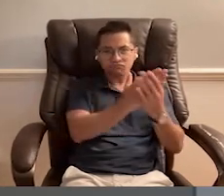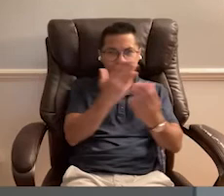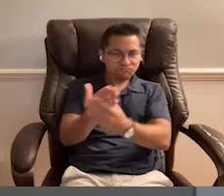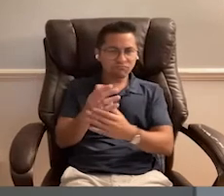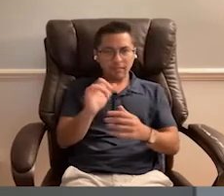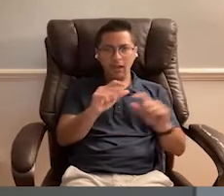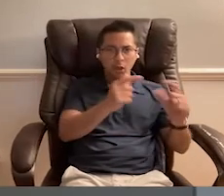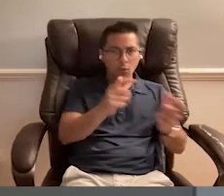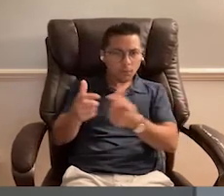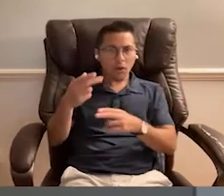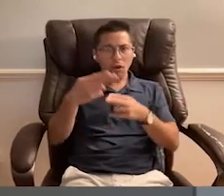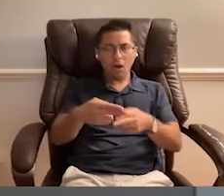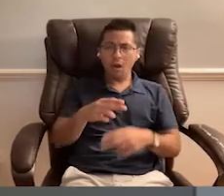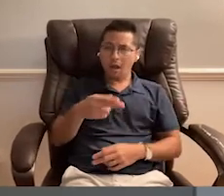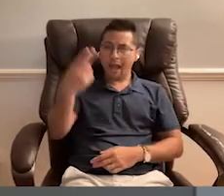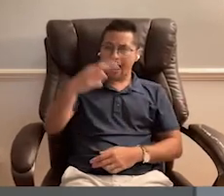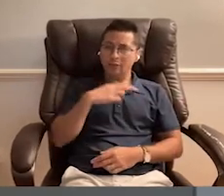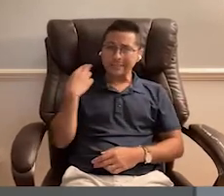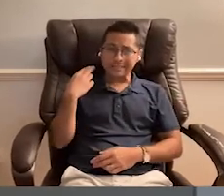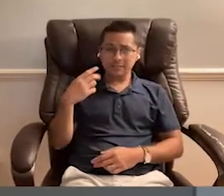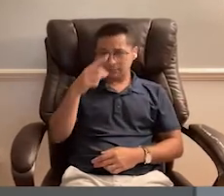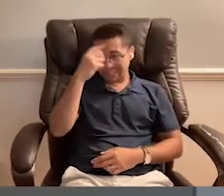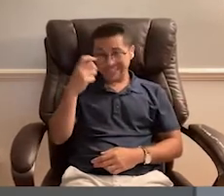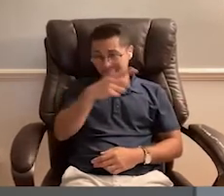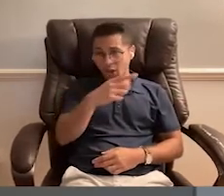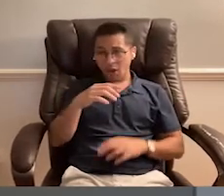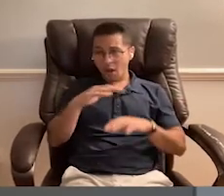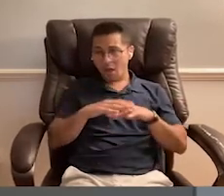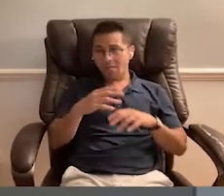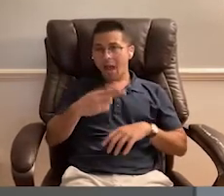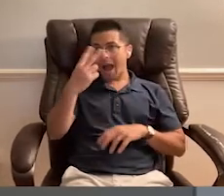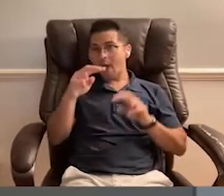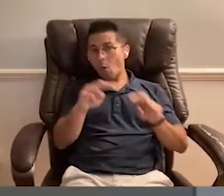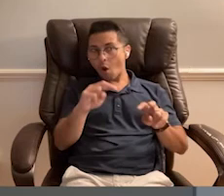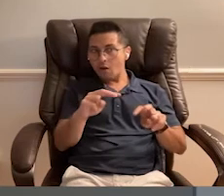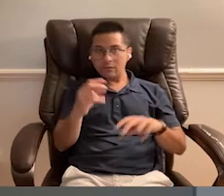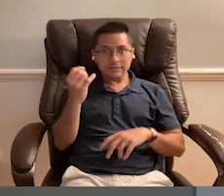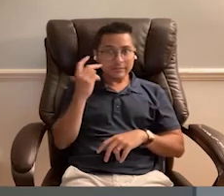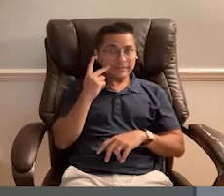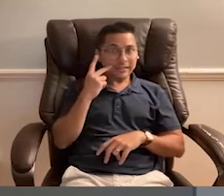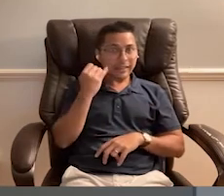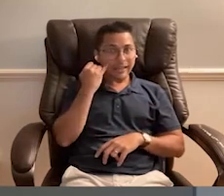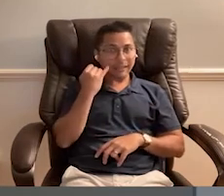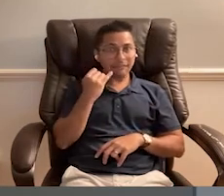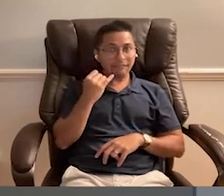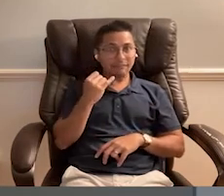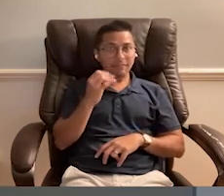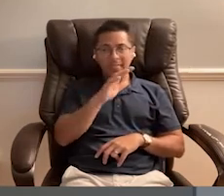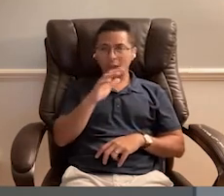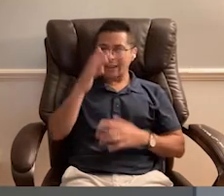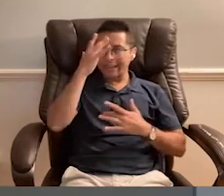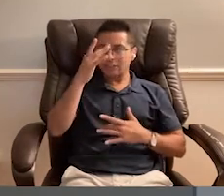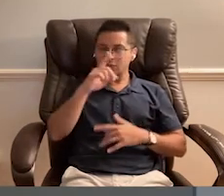them and we put them in kind of like a holding pattern, a grouping called high risk, because they're on our high watch to see